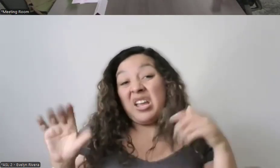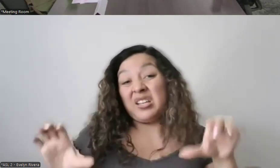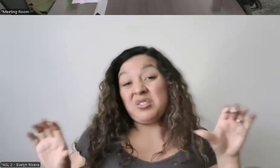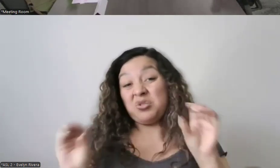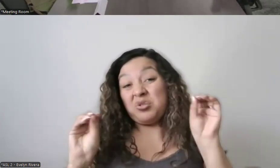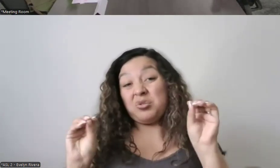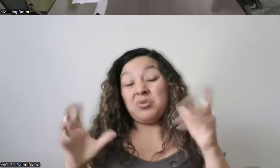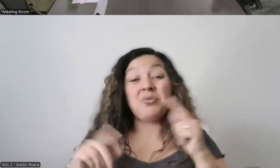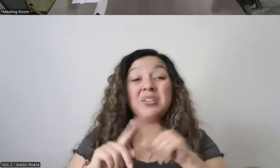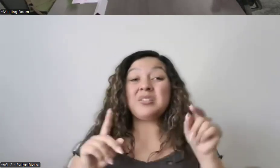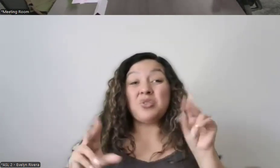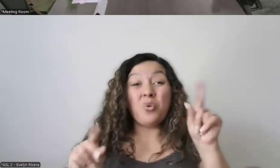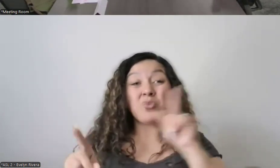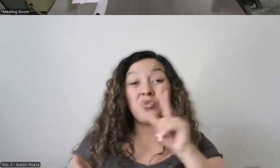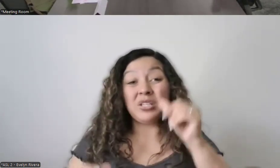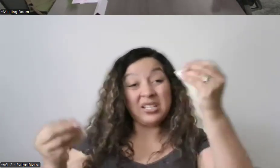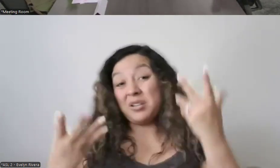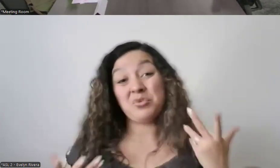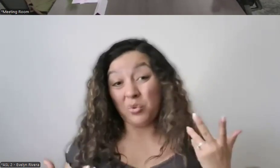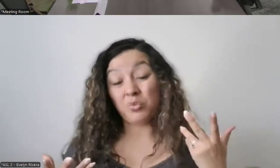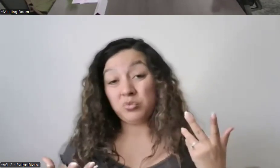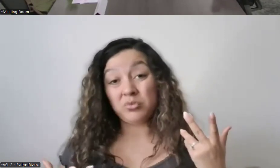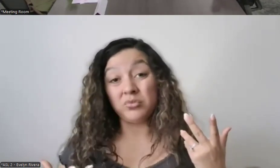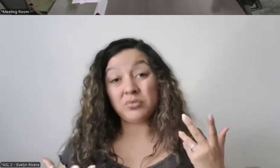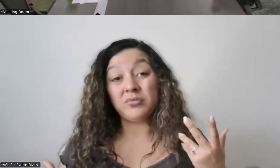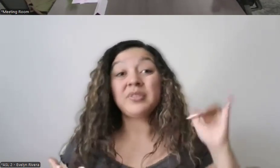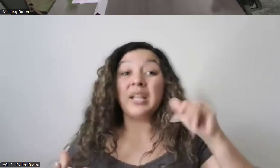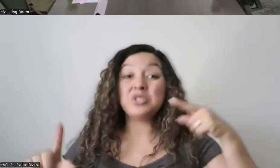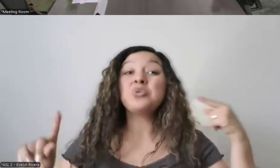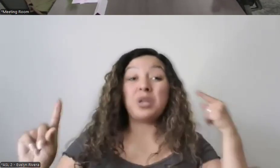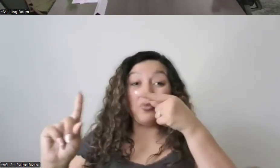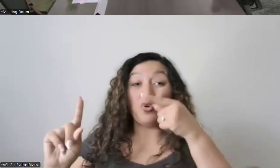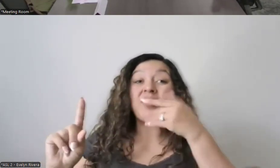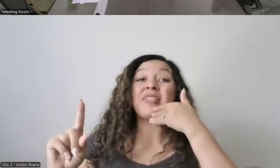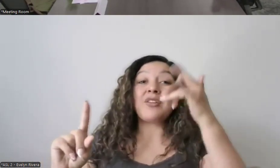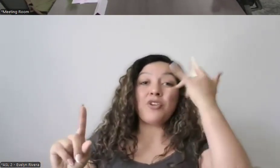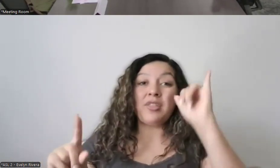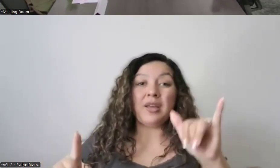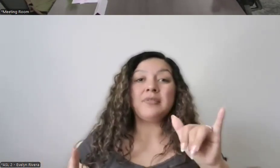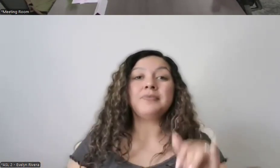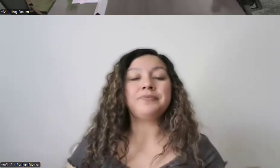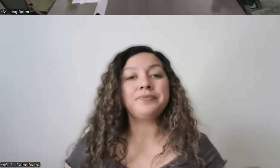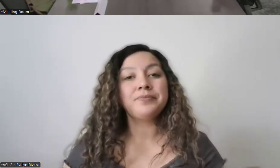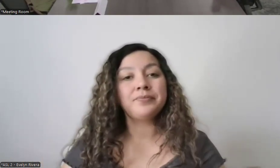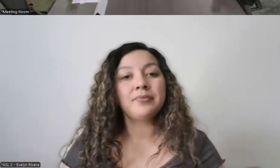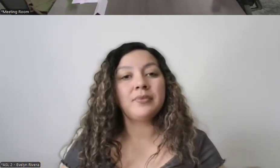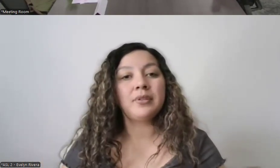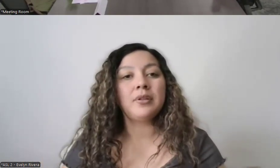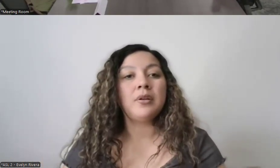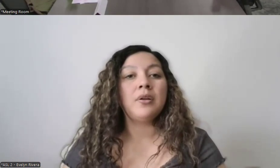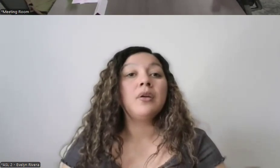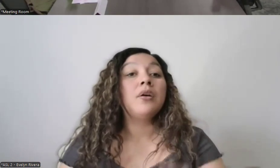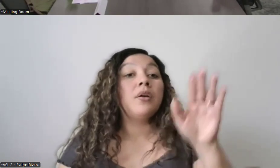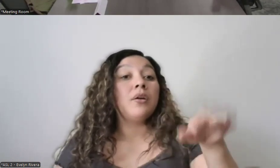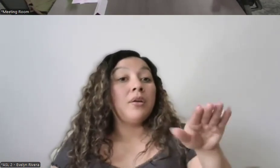let you know. That's a great point. Thank you for that. Elena. Yeah, building on